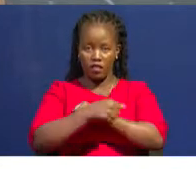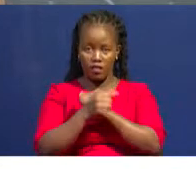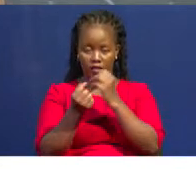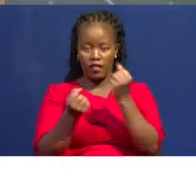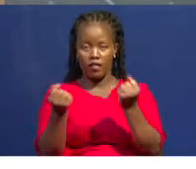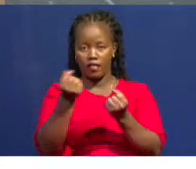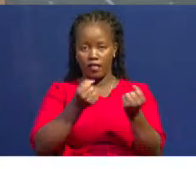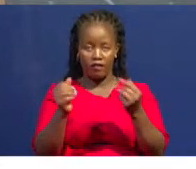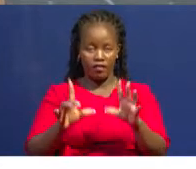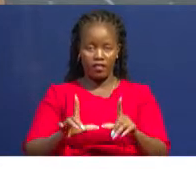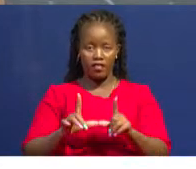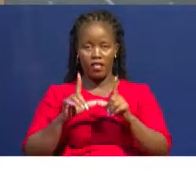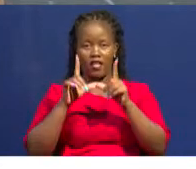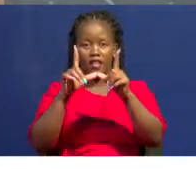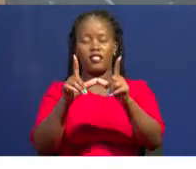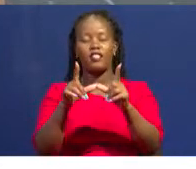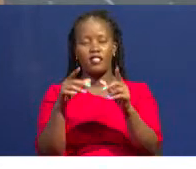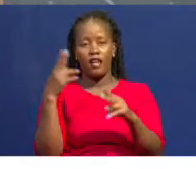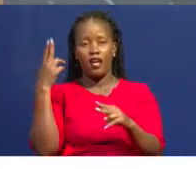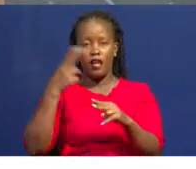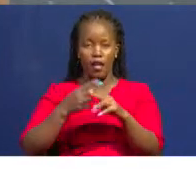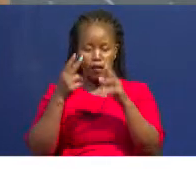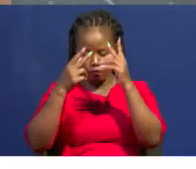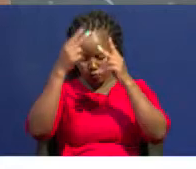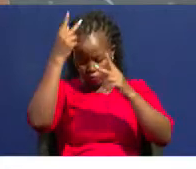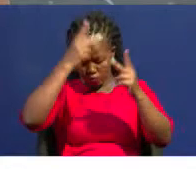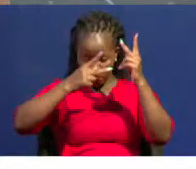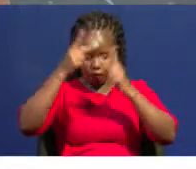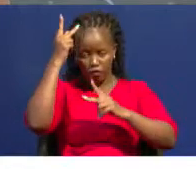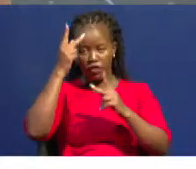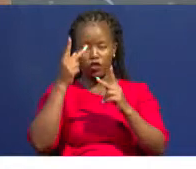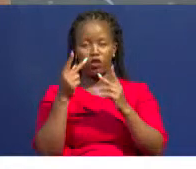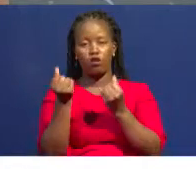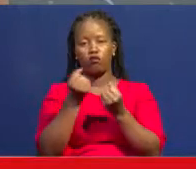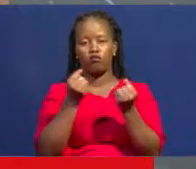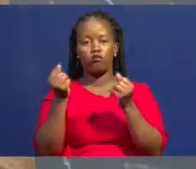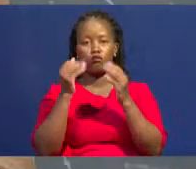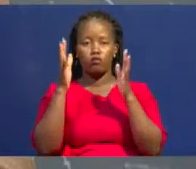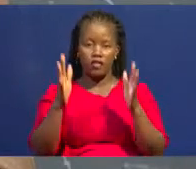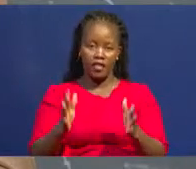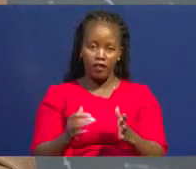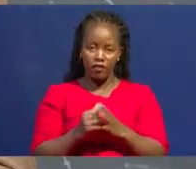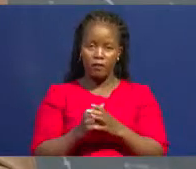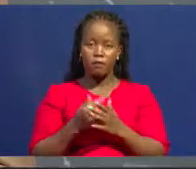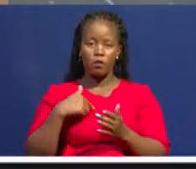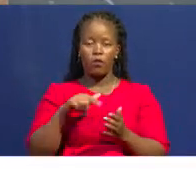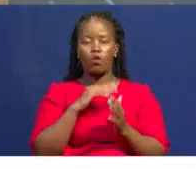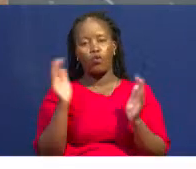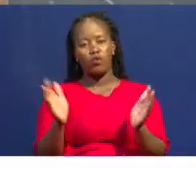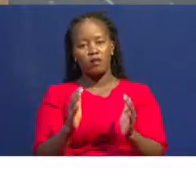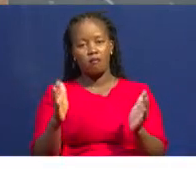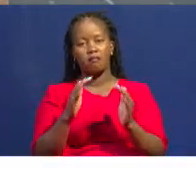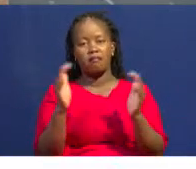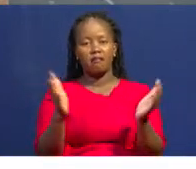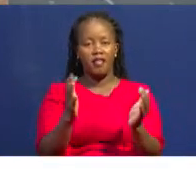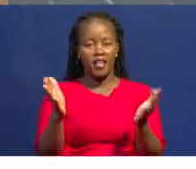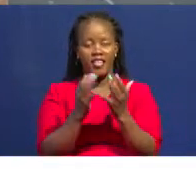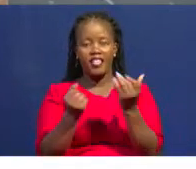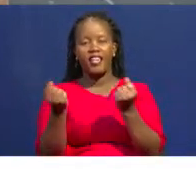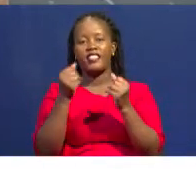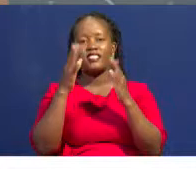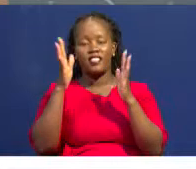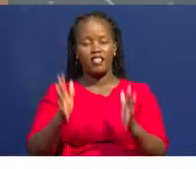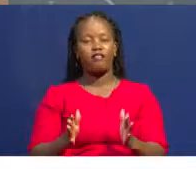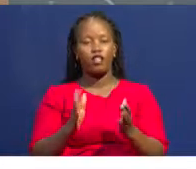to be called a professional driver. So we encourage those drivers to be a professionals, give them